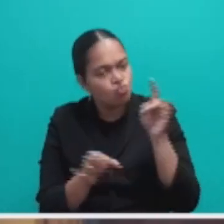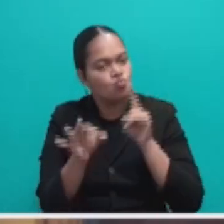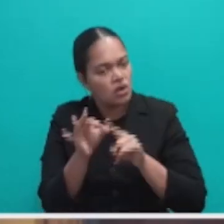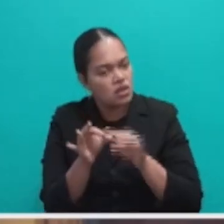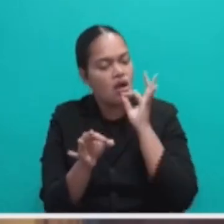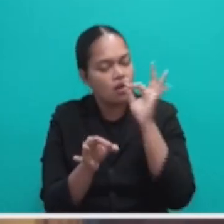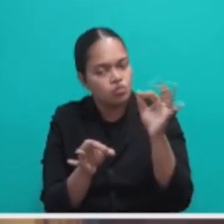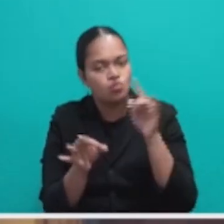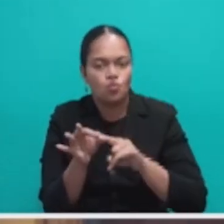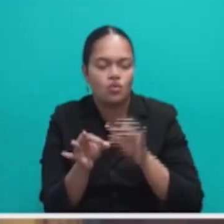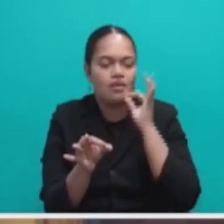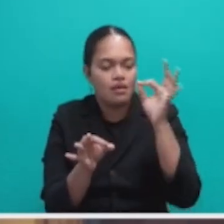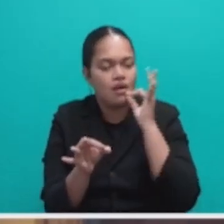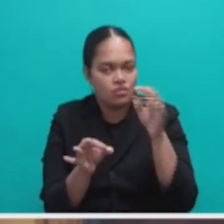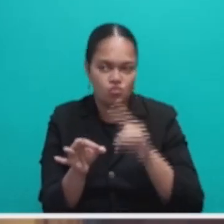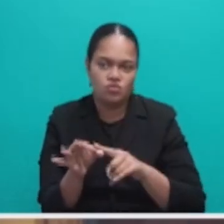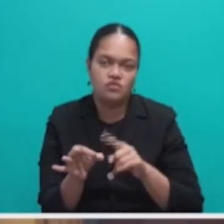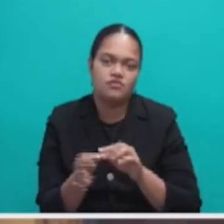backbencher.